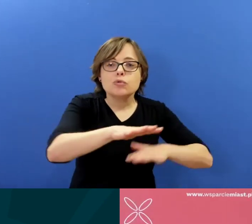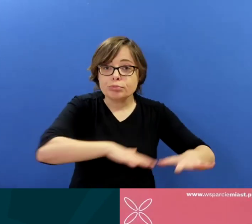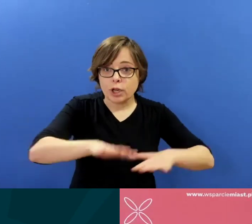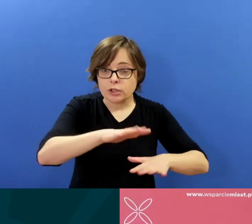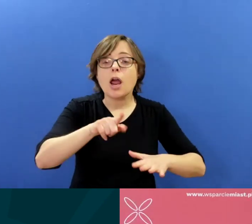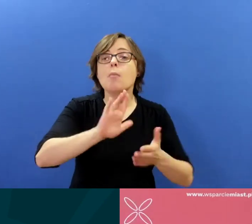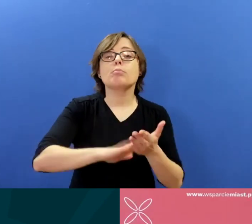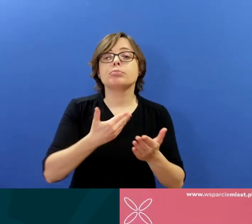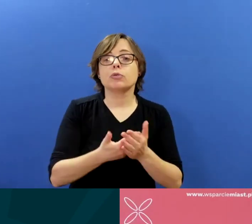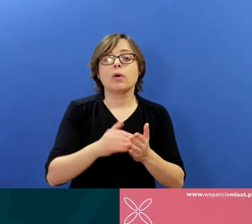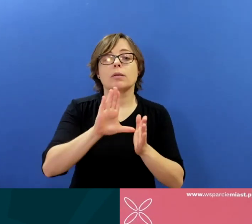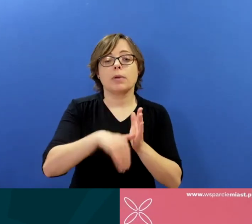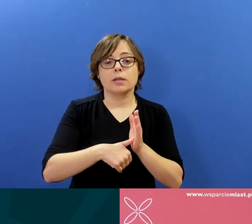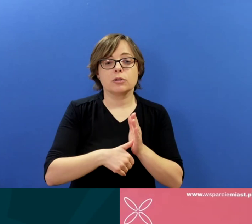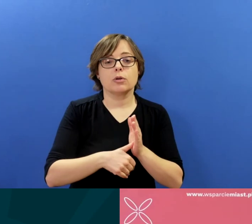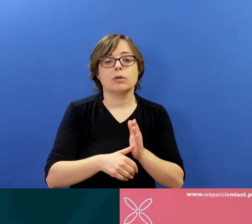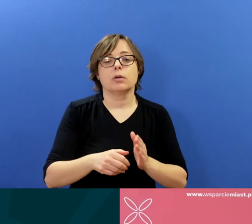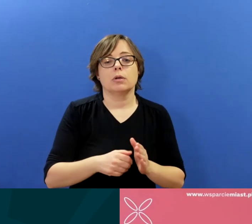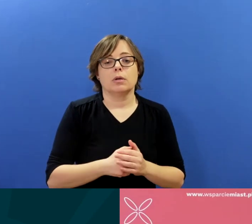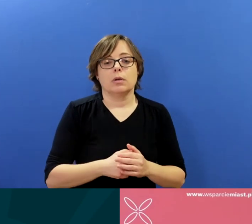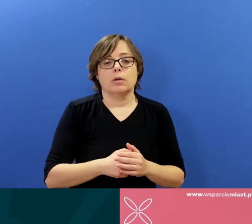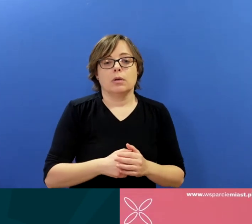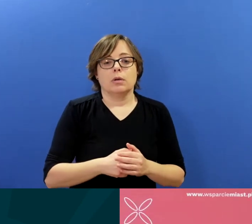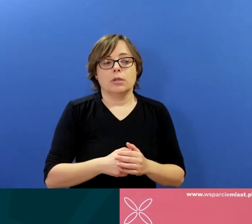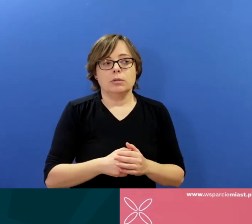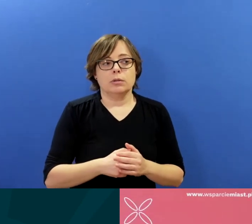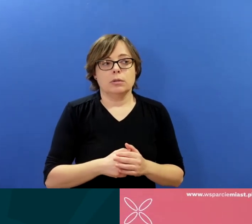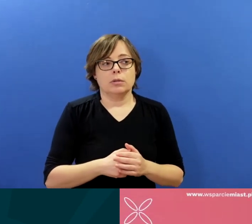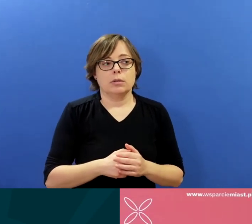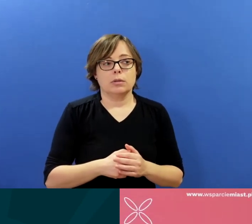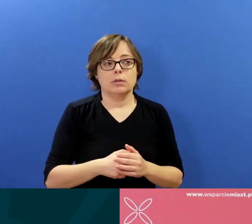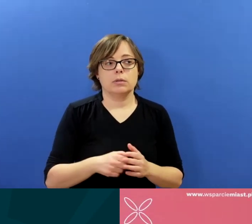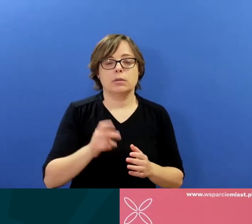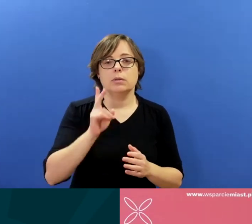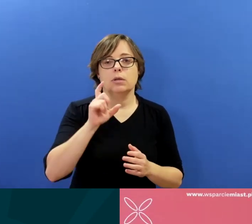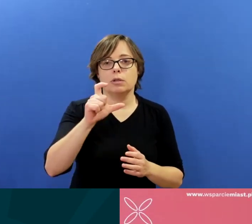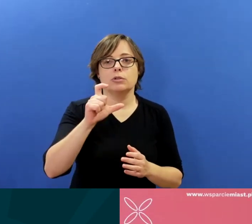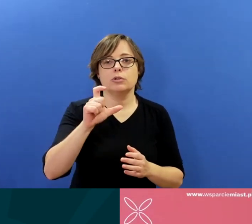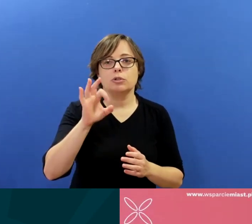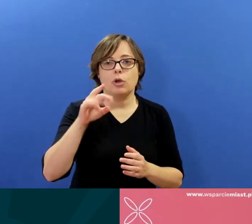we'd like to learn more how it looks in Karusz, in the city of Karusz.